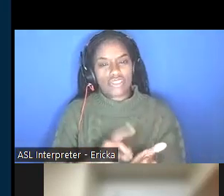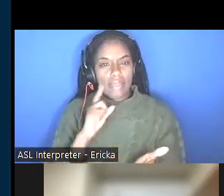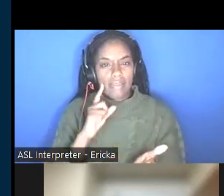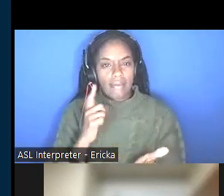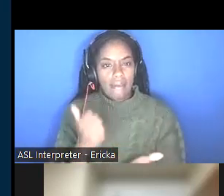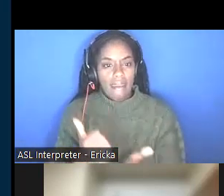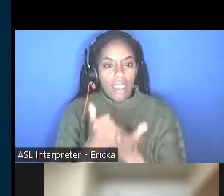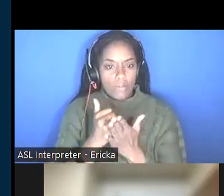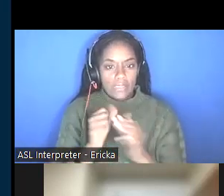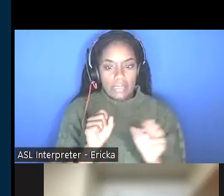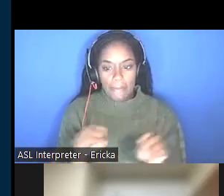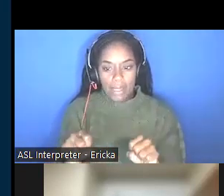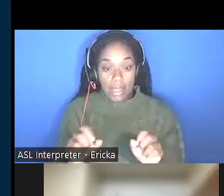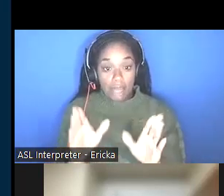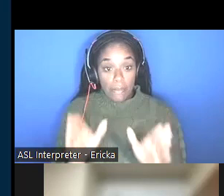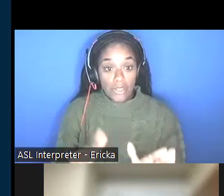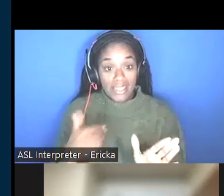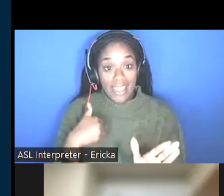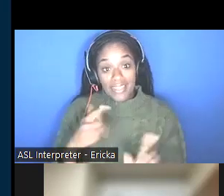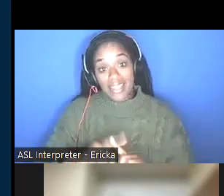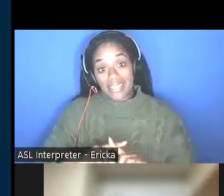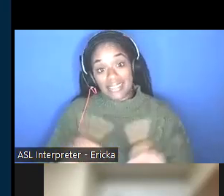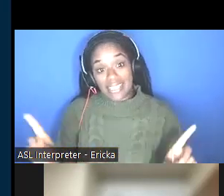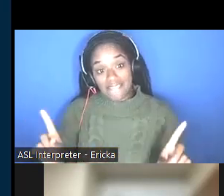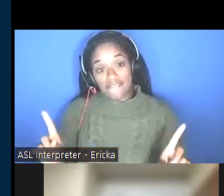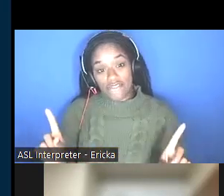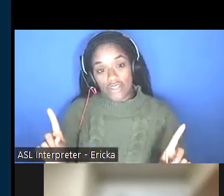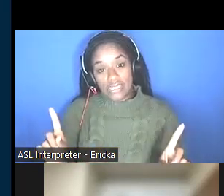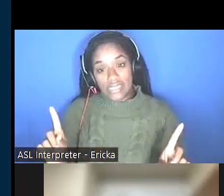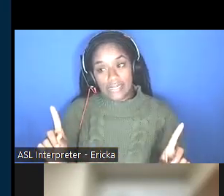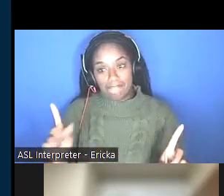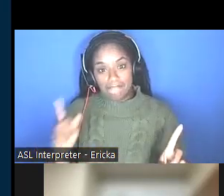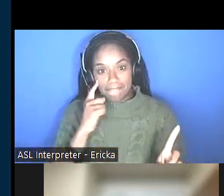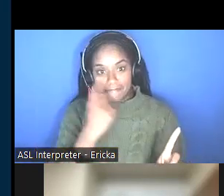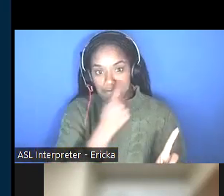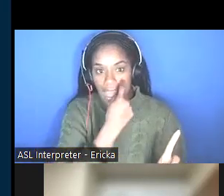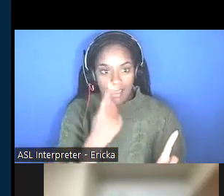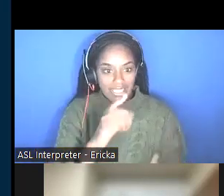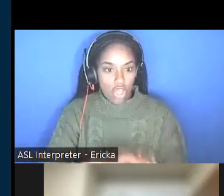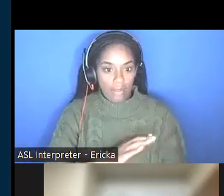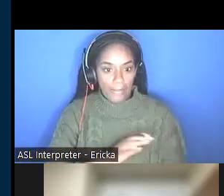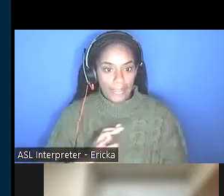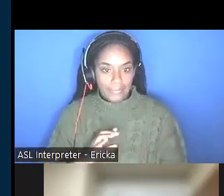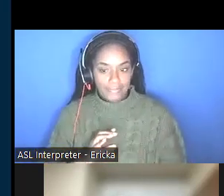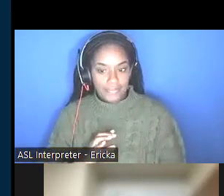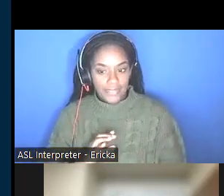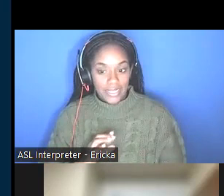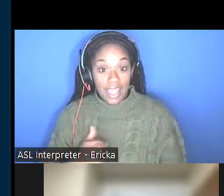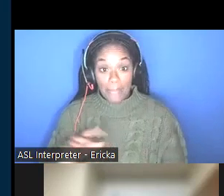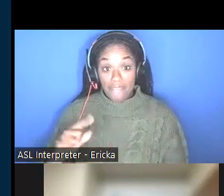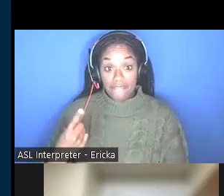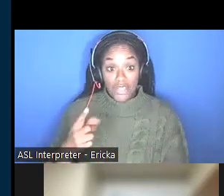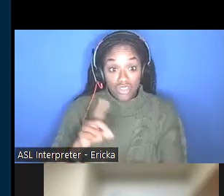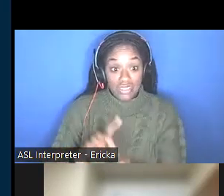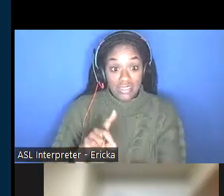ability of a person having a different set of eyes on this committee. I think, I'm the first doctor that's